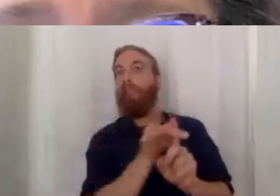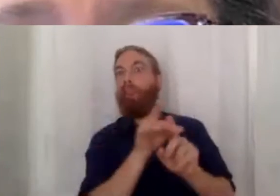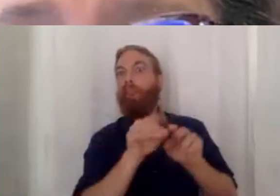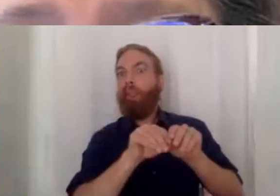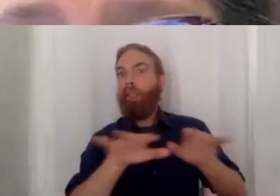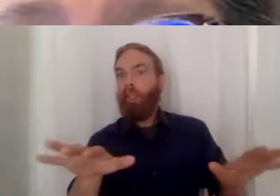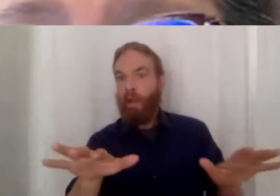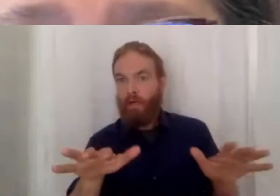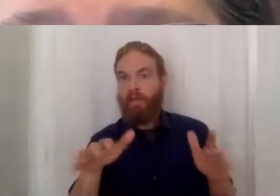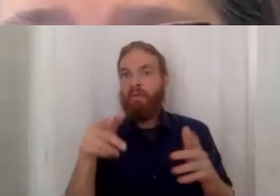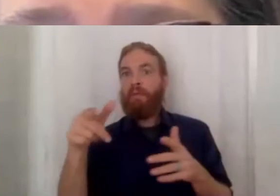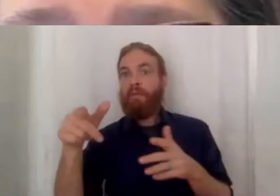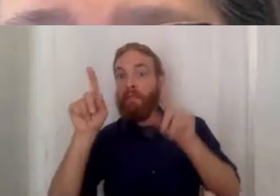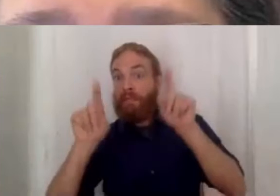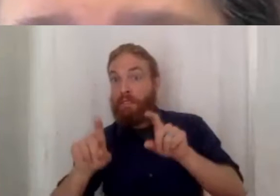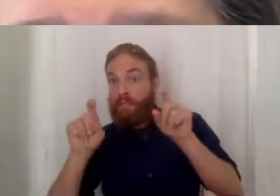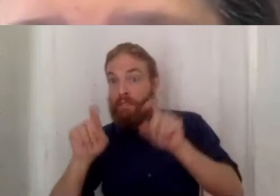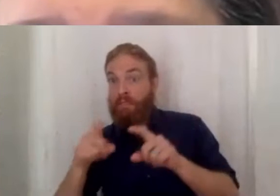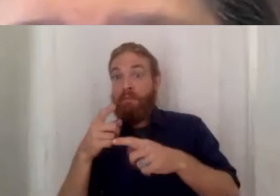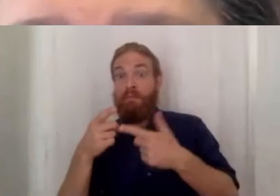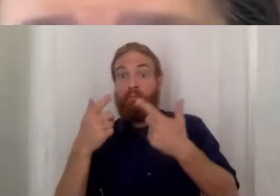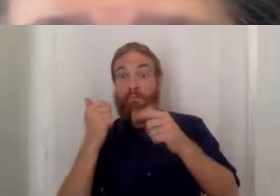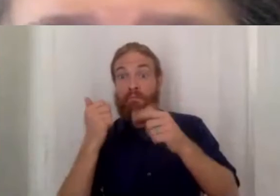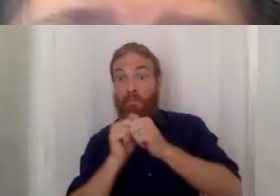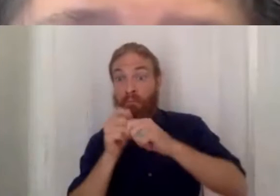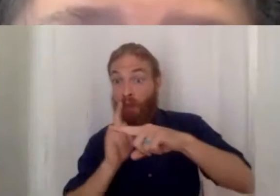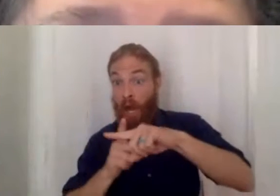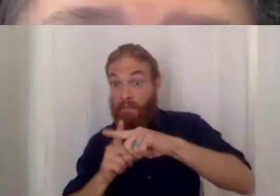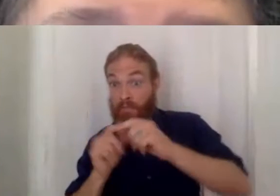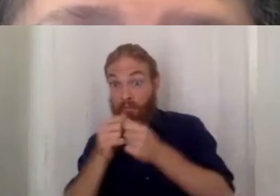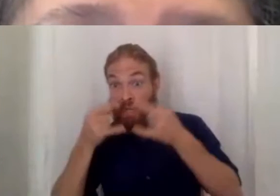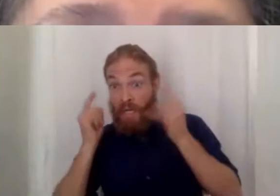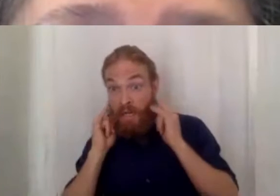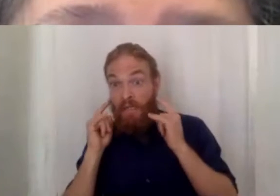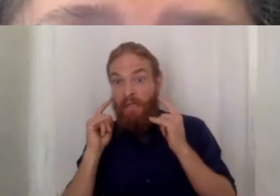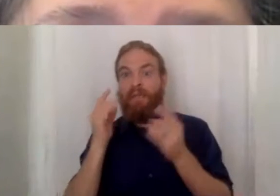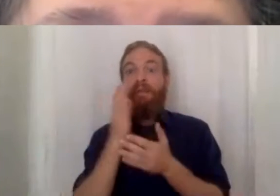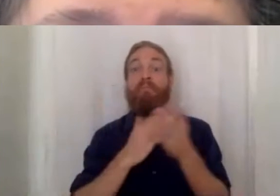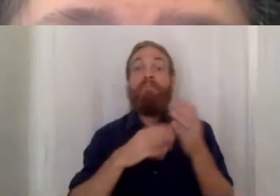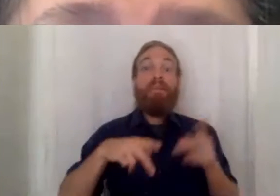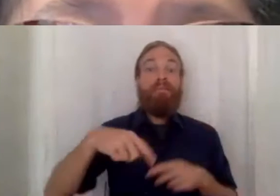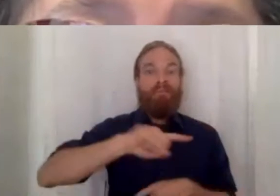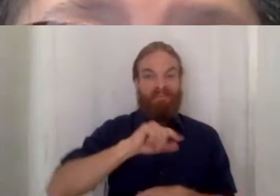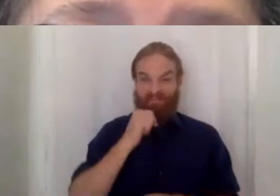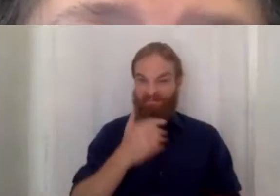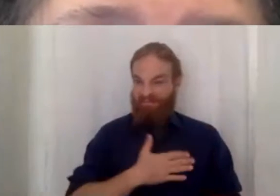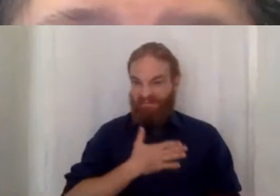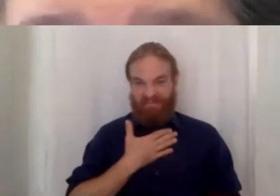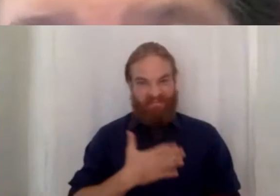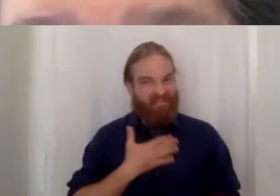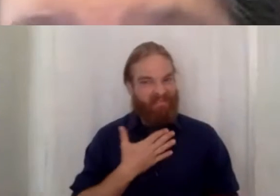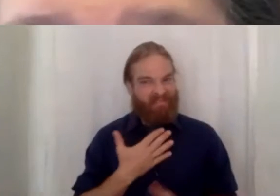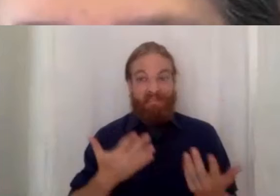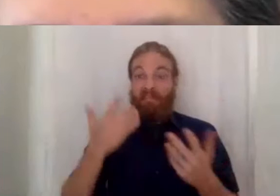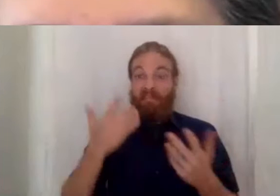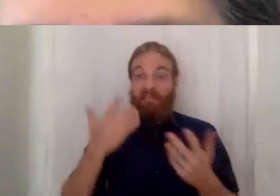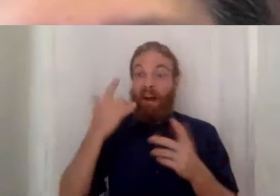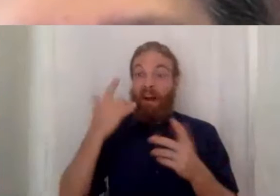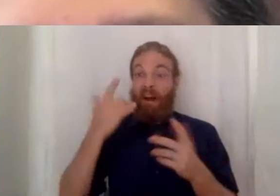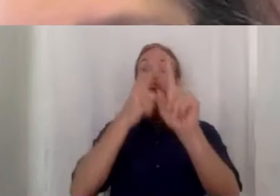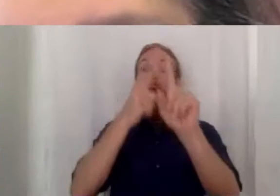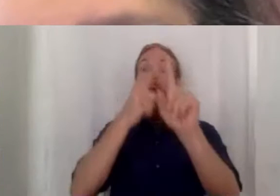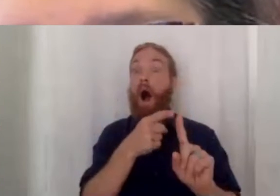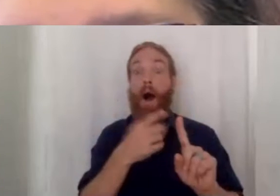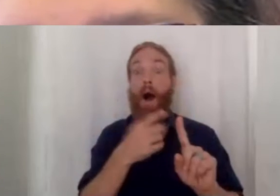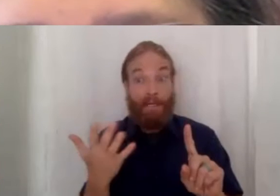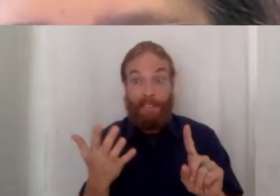happy about that. But in education, our goal is to keep kids in school. So regardless of the debate of do masks work or not, we're not going to get into